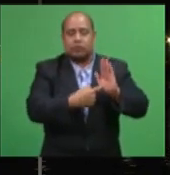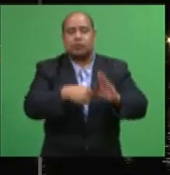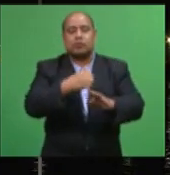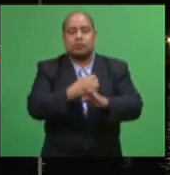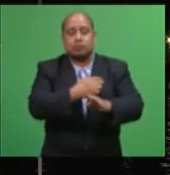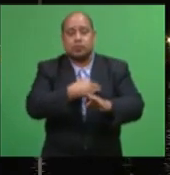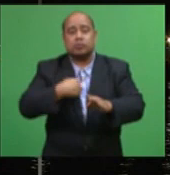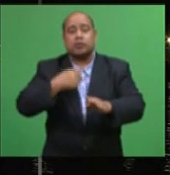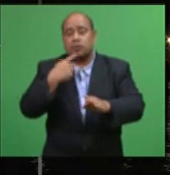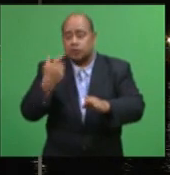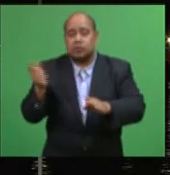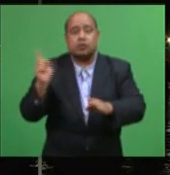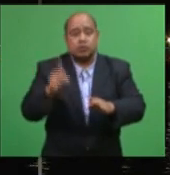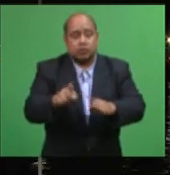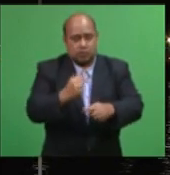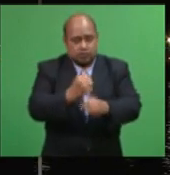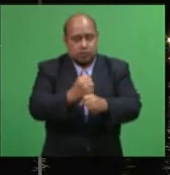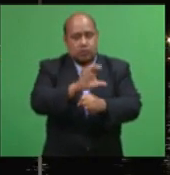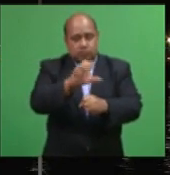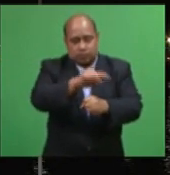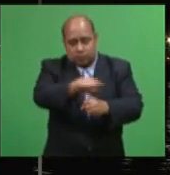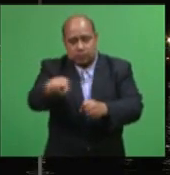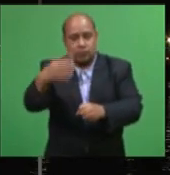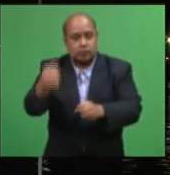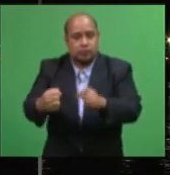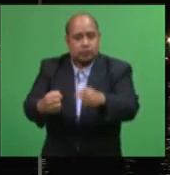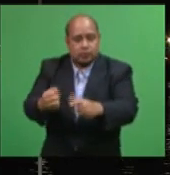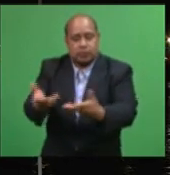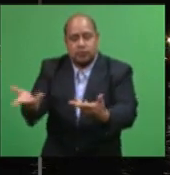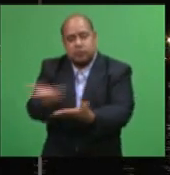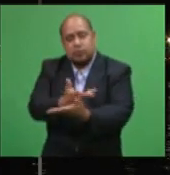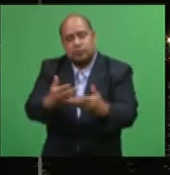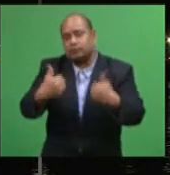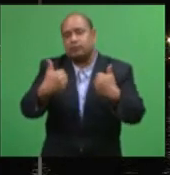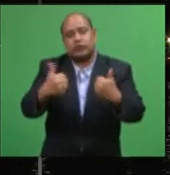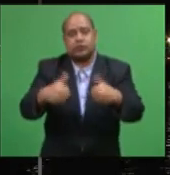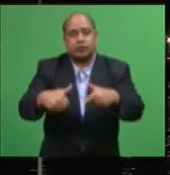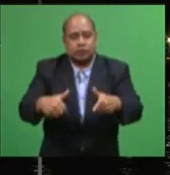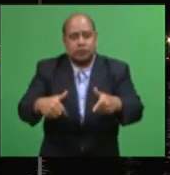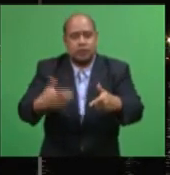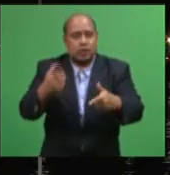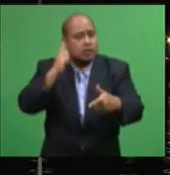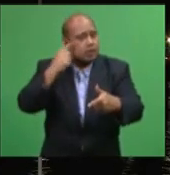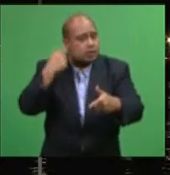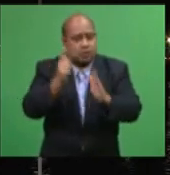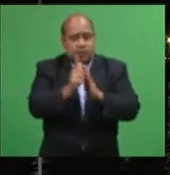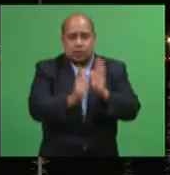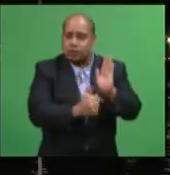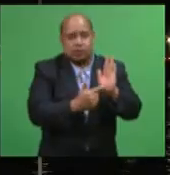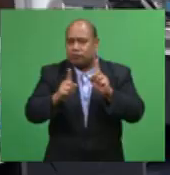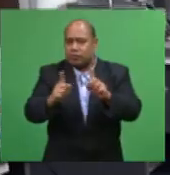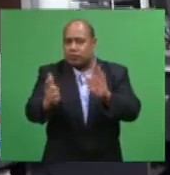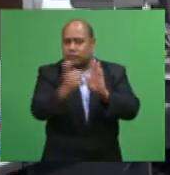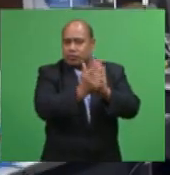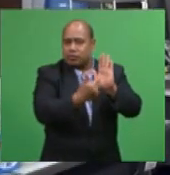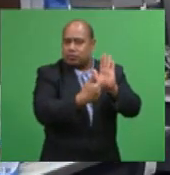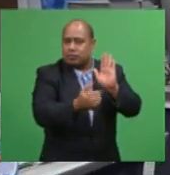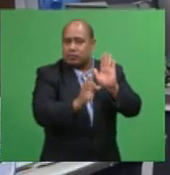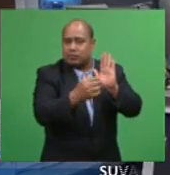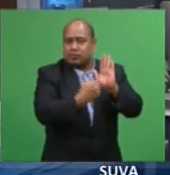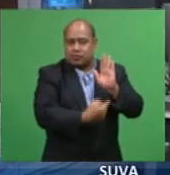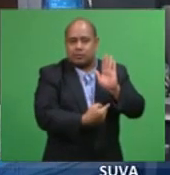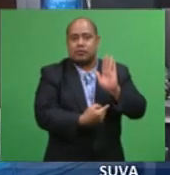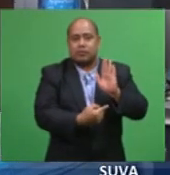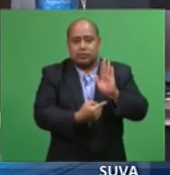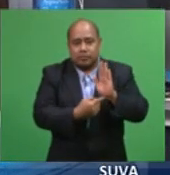certain companies who they have liaised with that are not willing to comply with the law. Koroi Tandulala reports. The minister